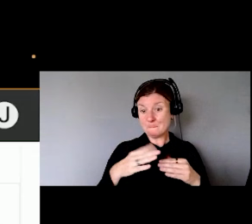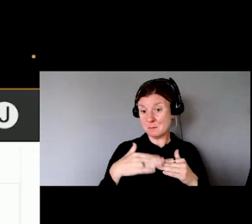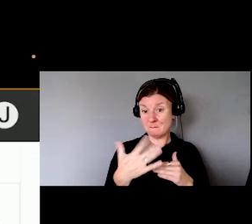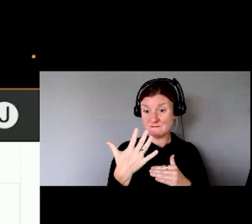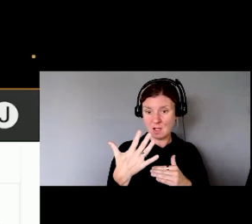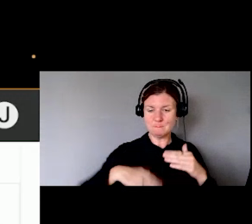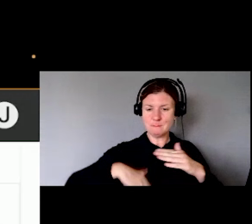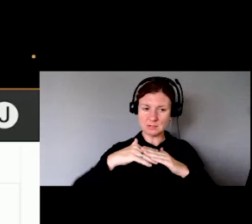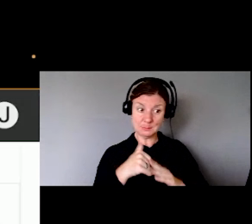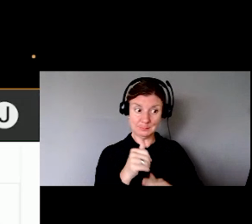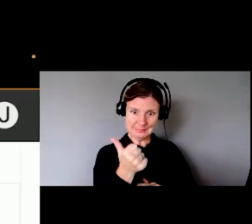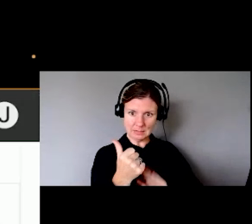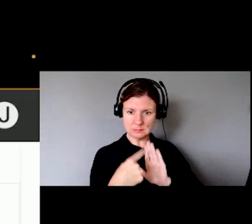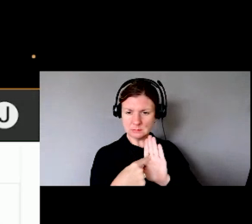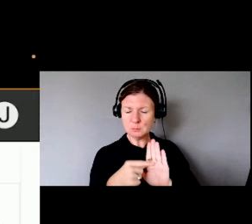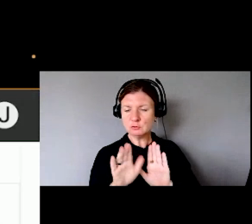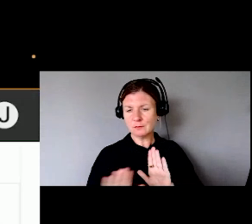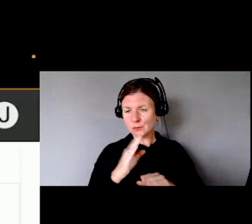examples of completed artworks.